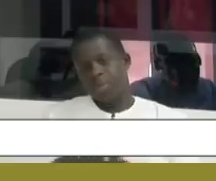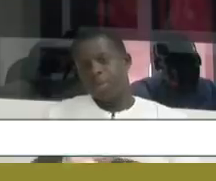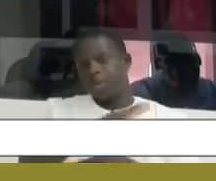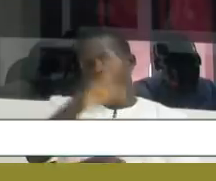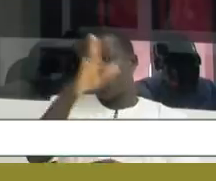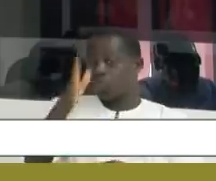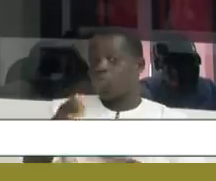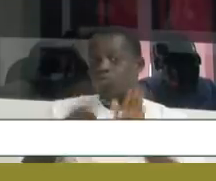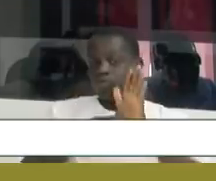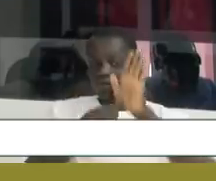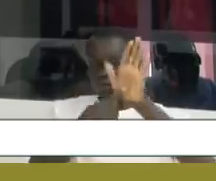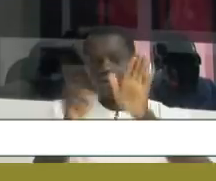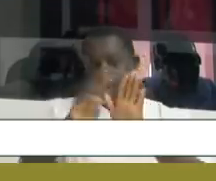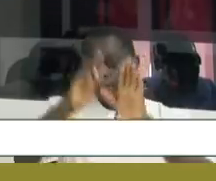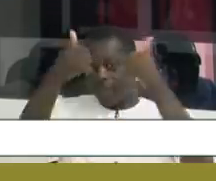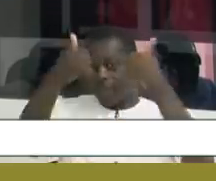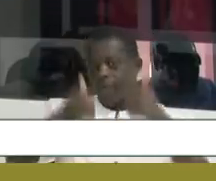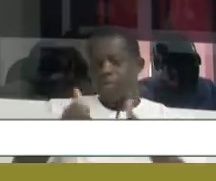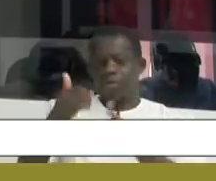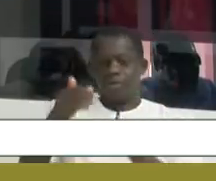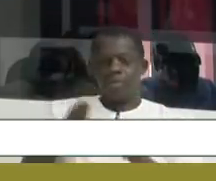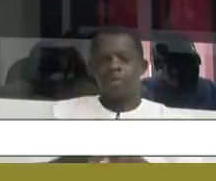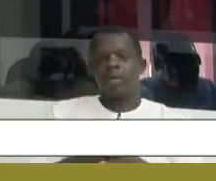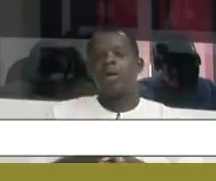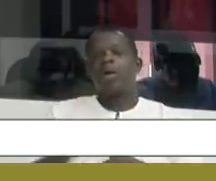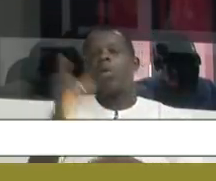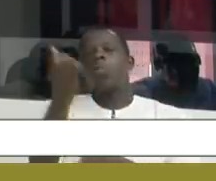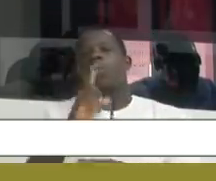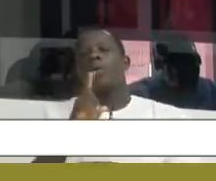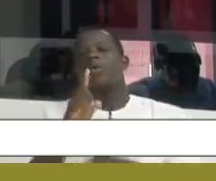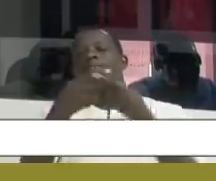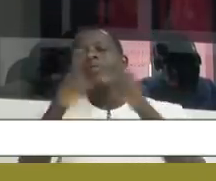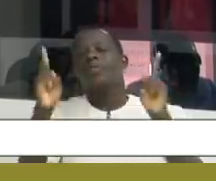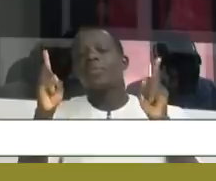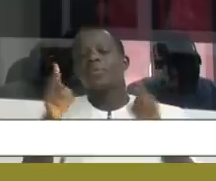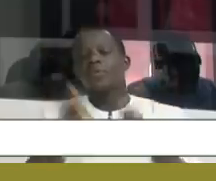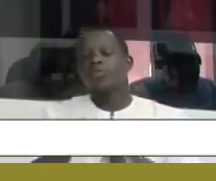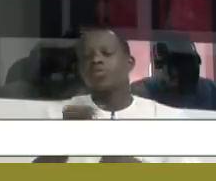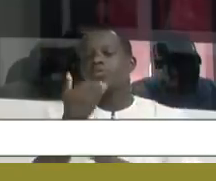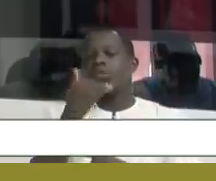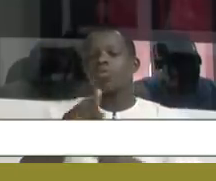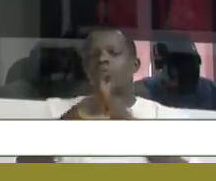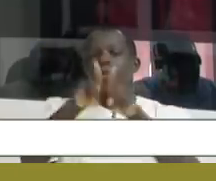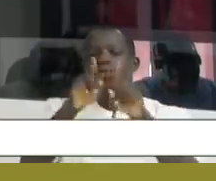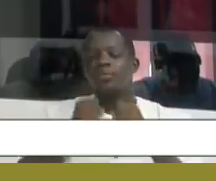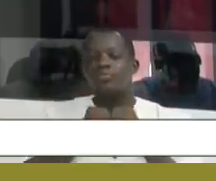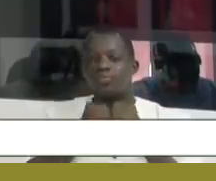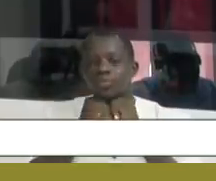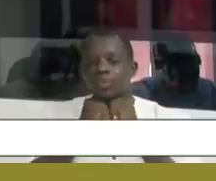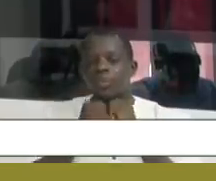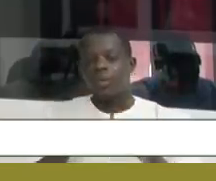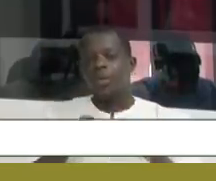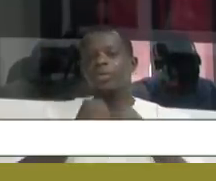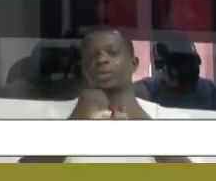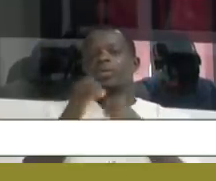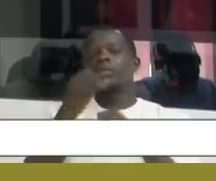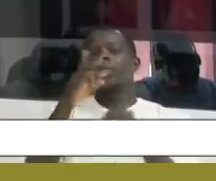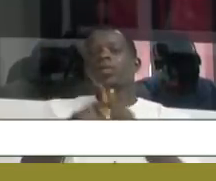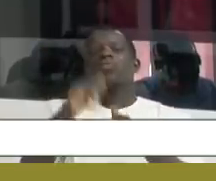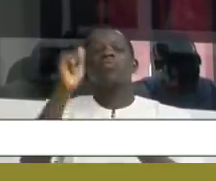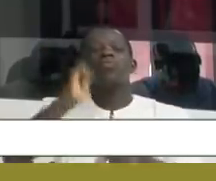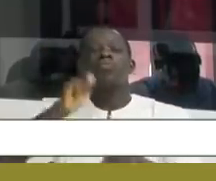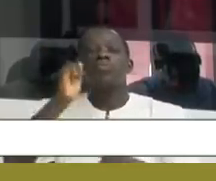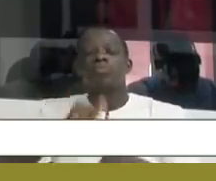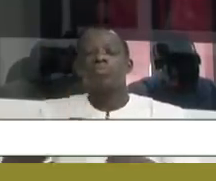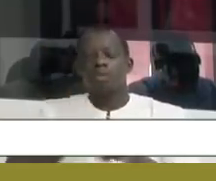depiction of what happened. What is the contradiction? Sorry, with Sanas? Sana said that he applied a tourniquet.